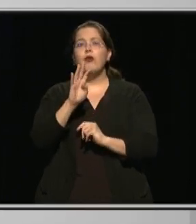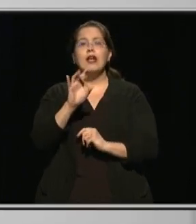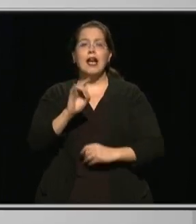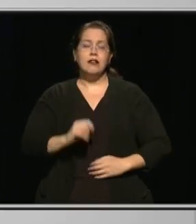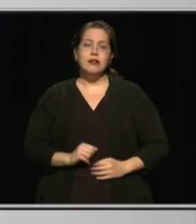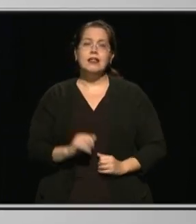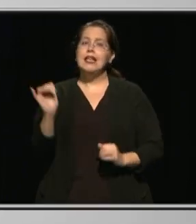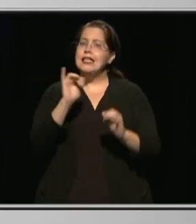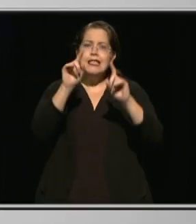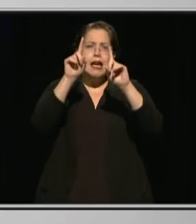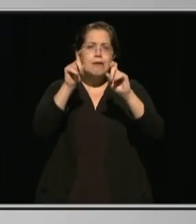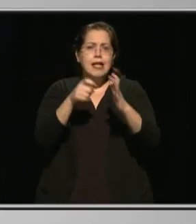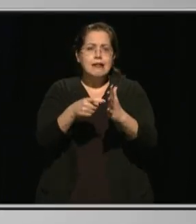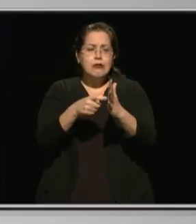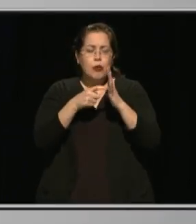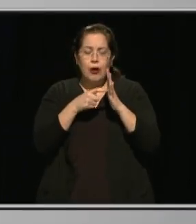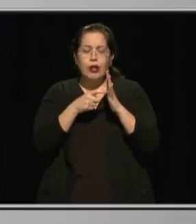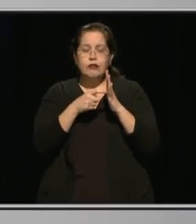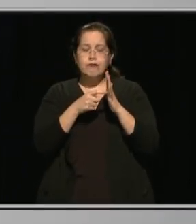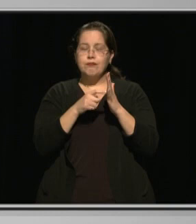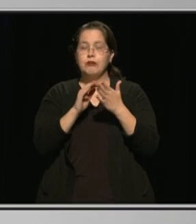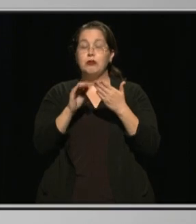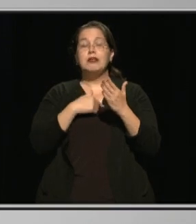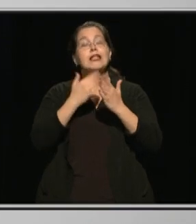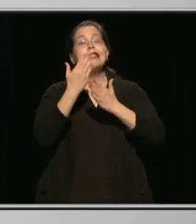Some testing criteria and